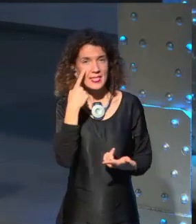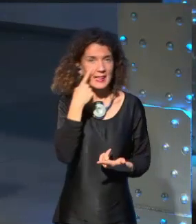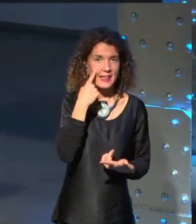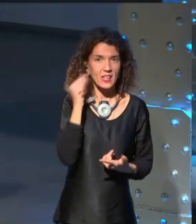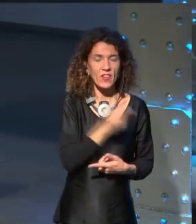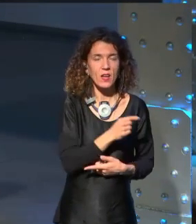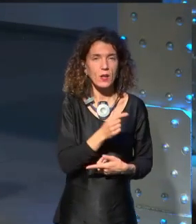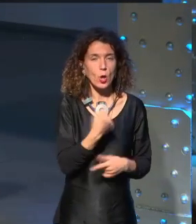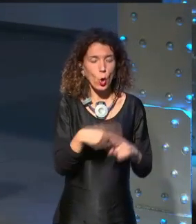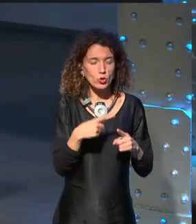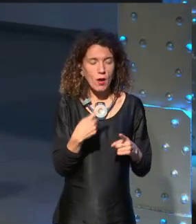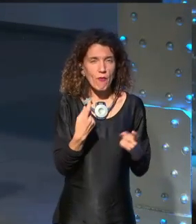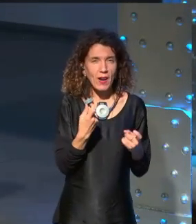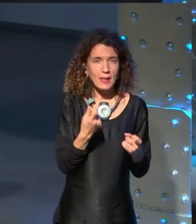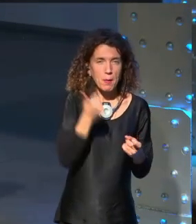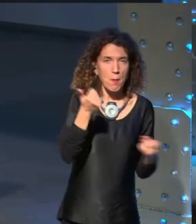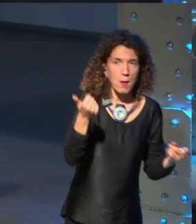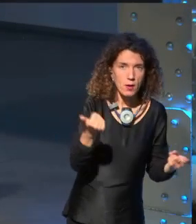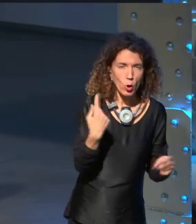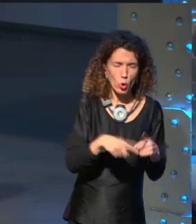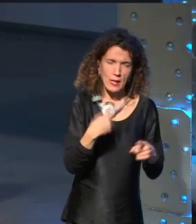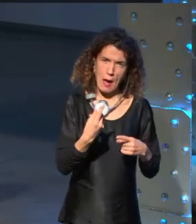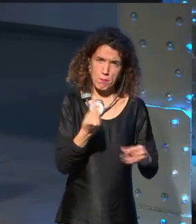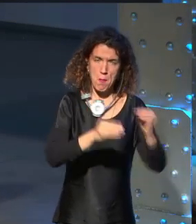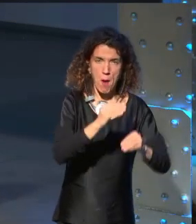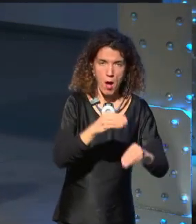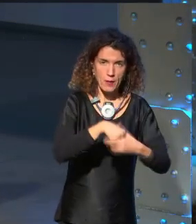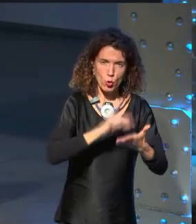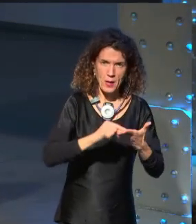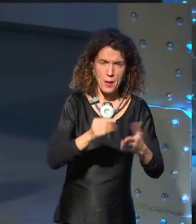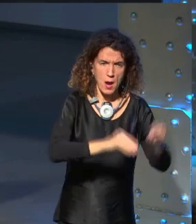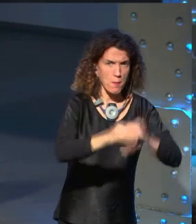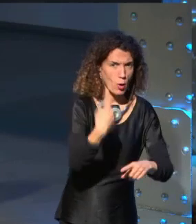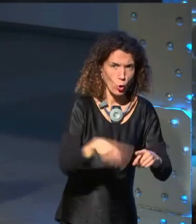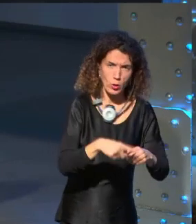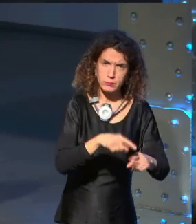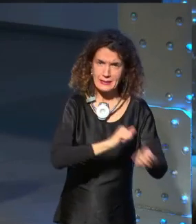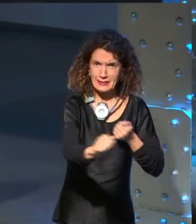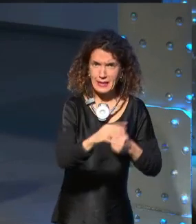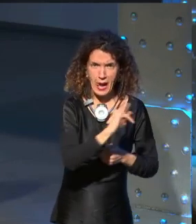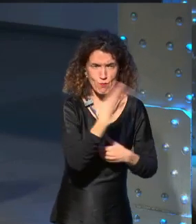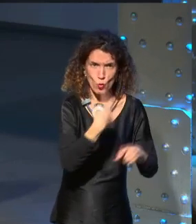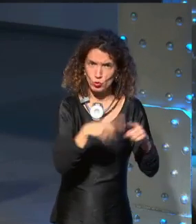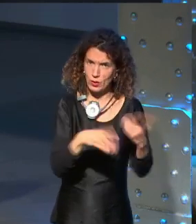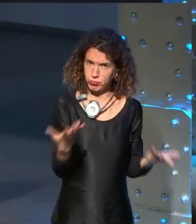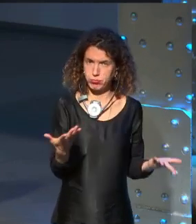What else have you got to put David Gurney through? He's done so many things to him. What more is up your sleeve?